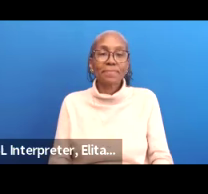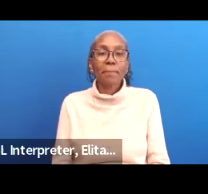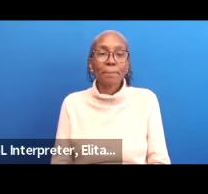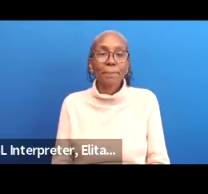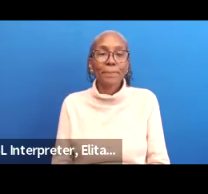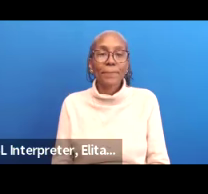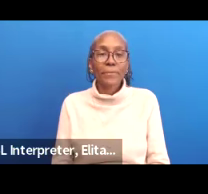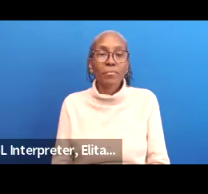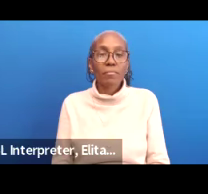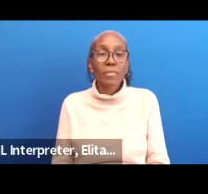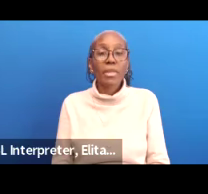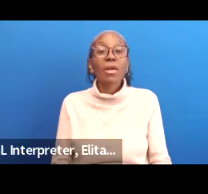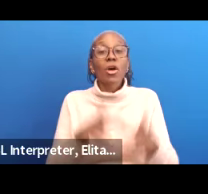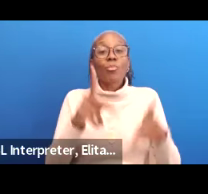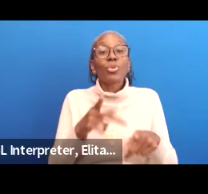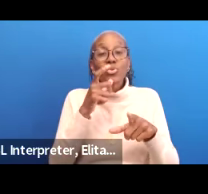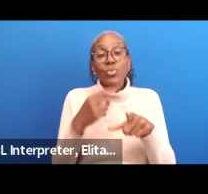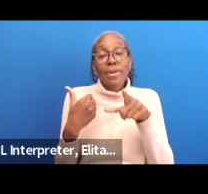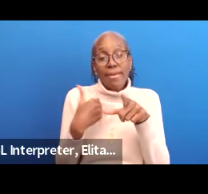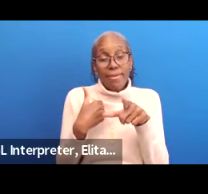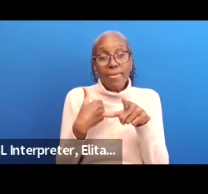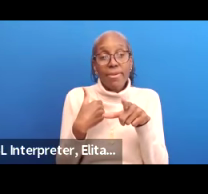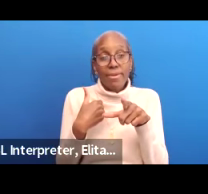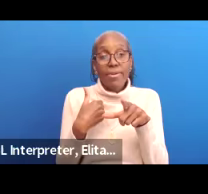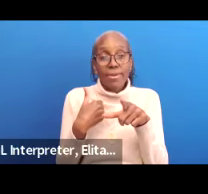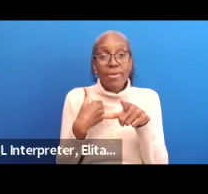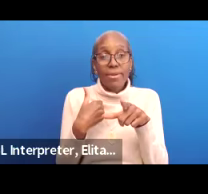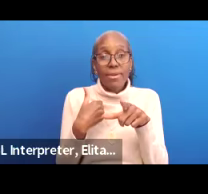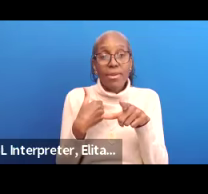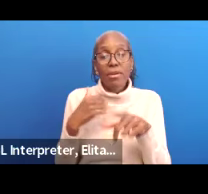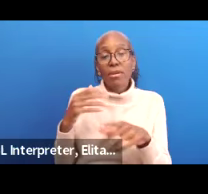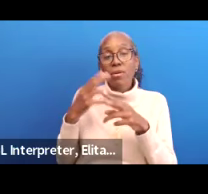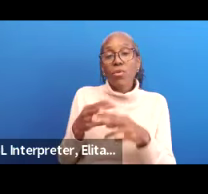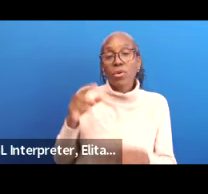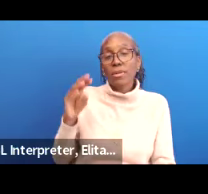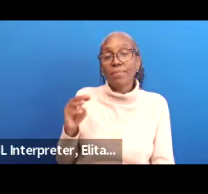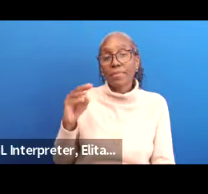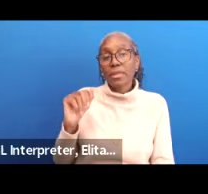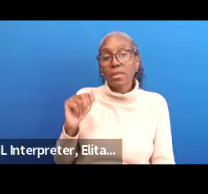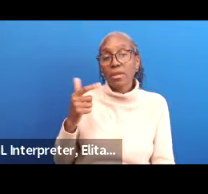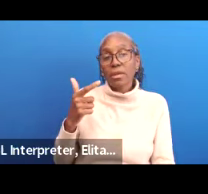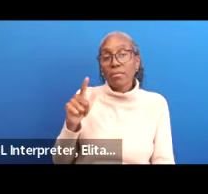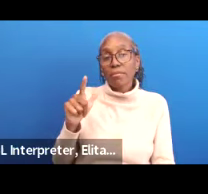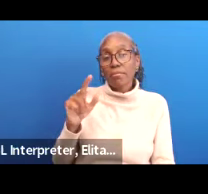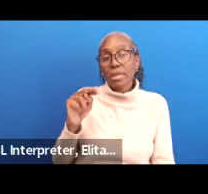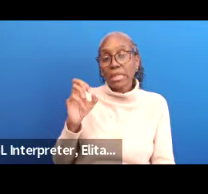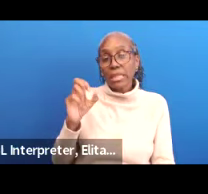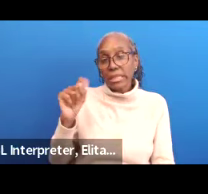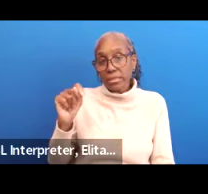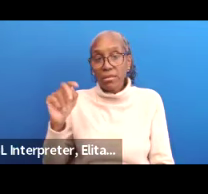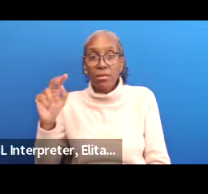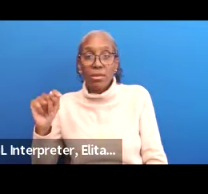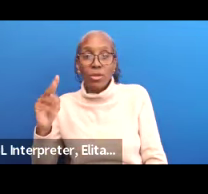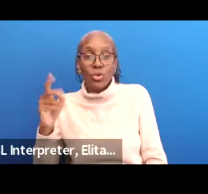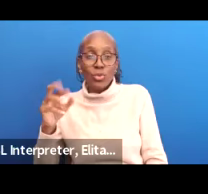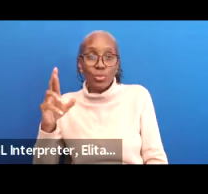And this is a patient who had a malignant tumor in their spine. And this